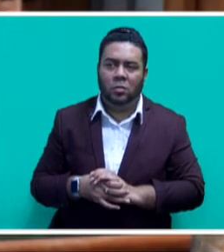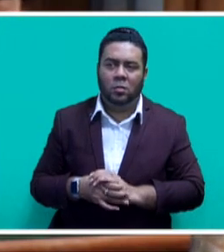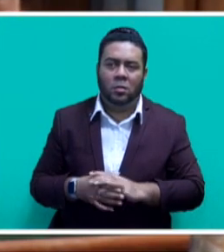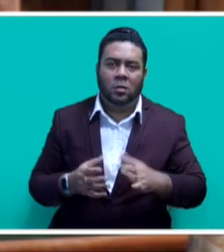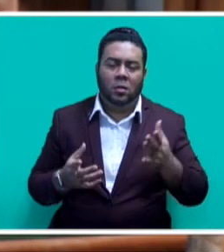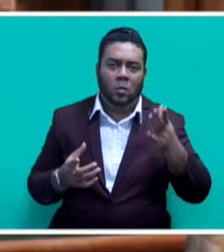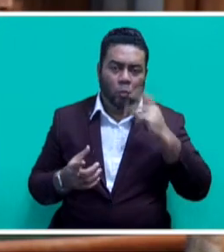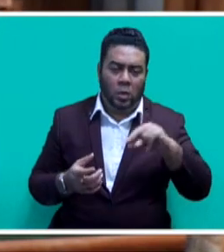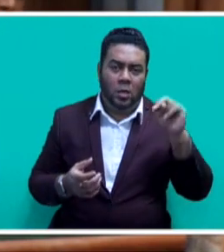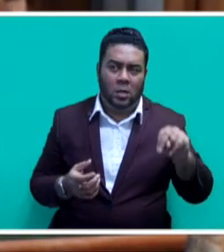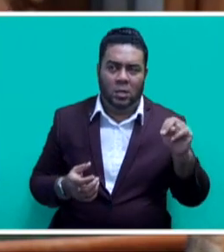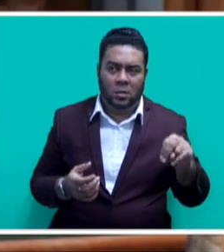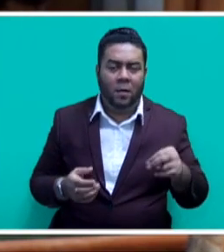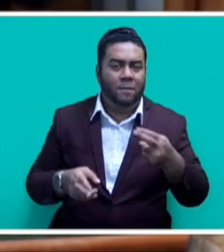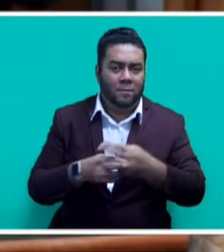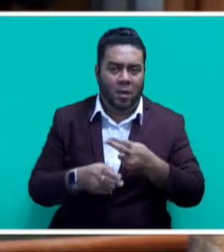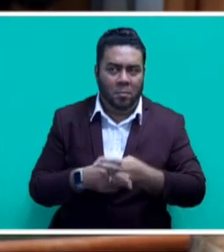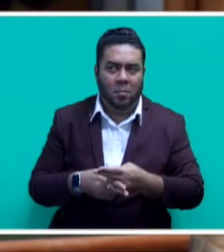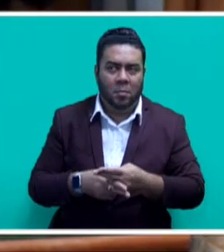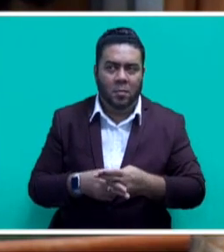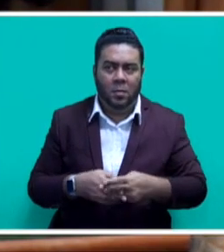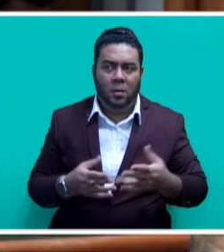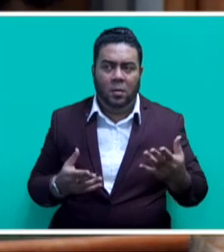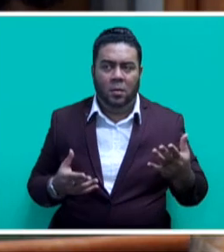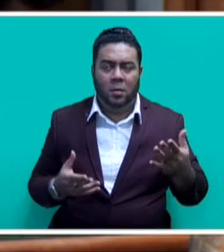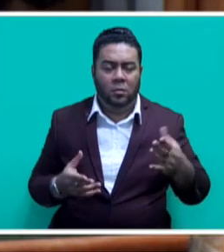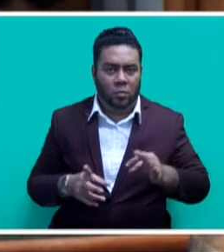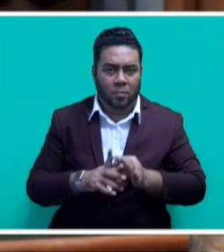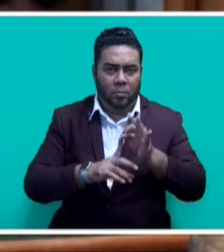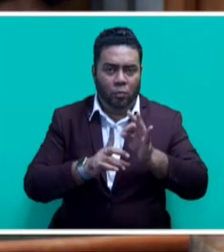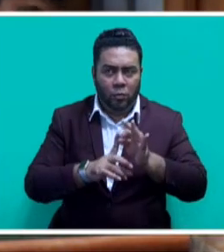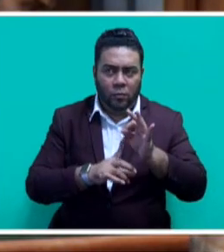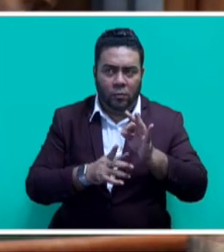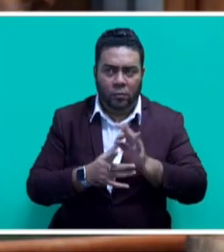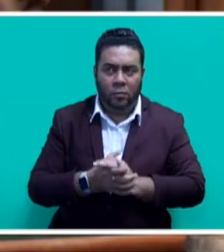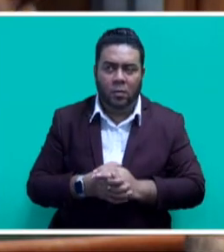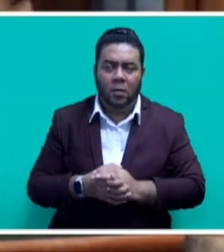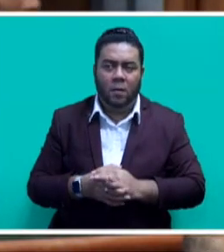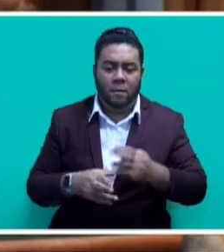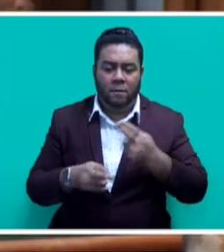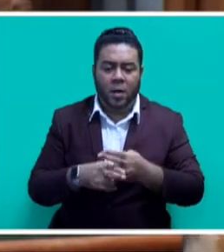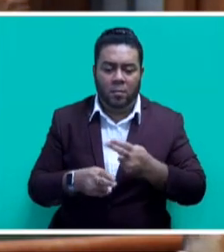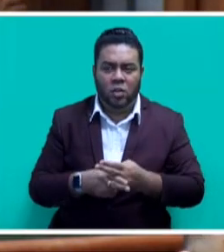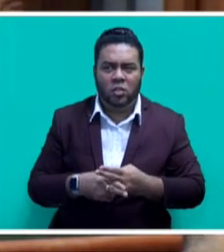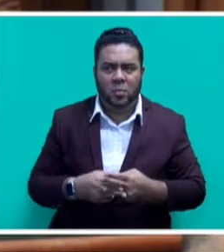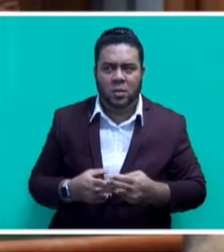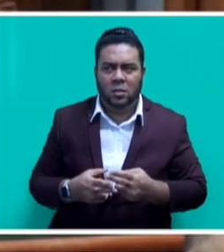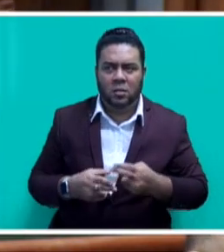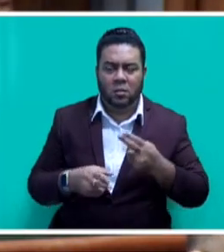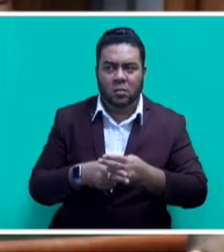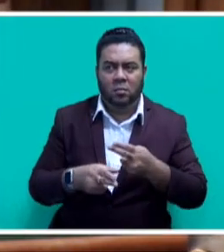We need farm access roads. We need to improve farm access roads in order for our